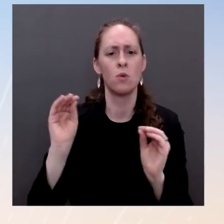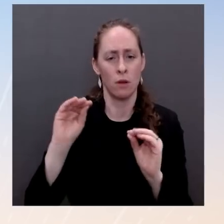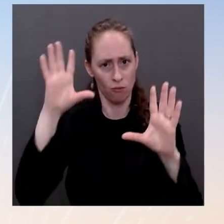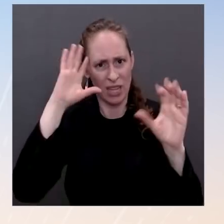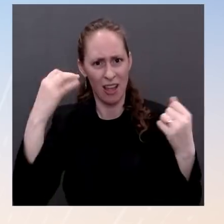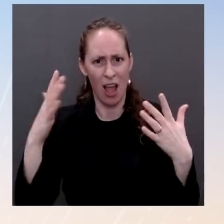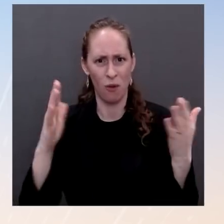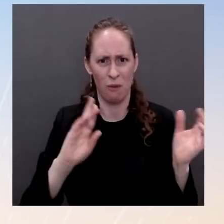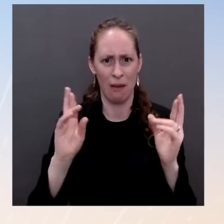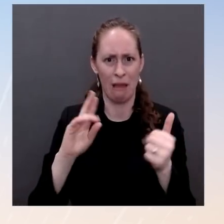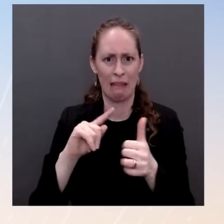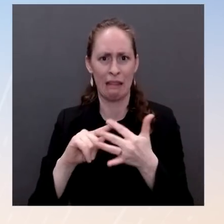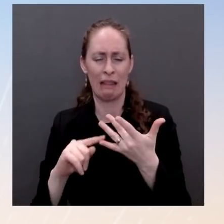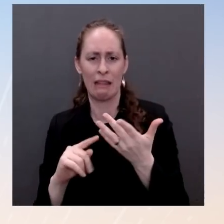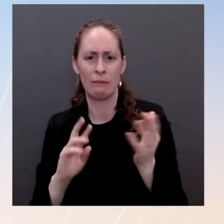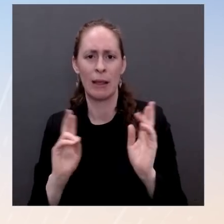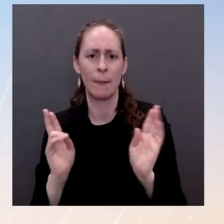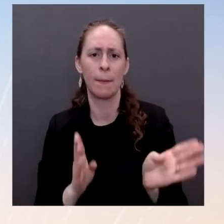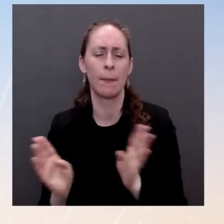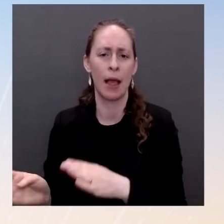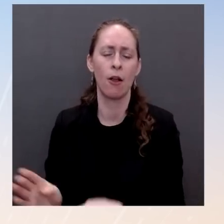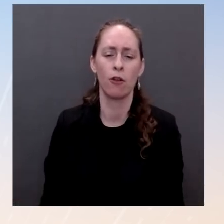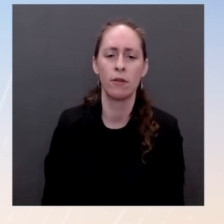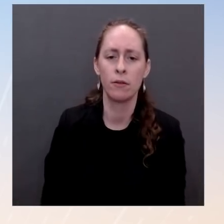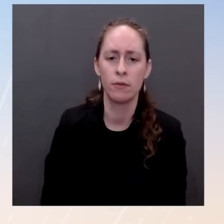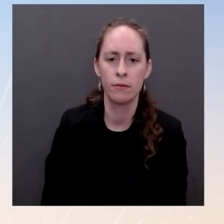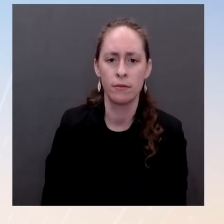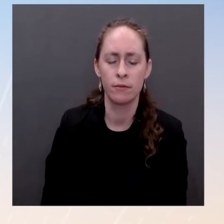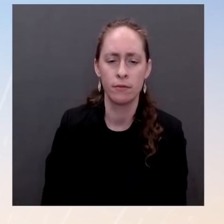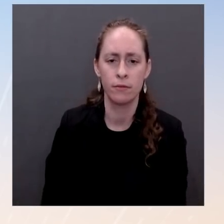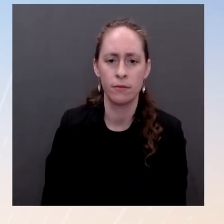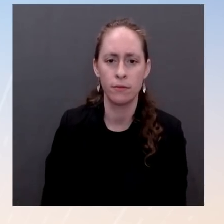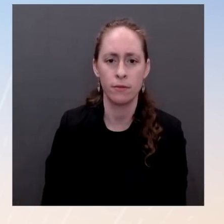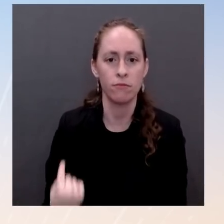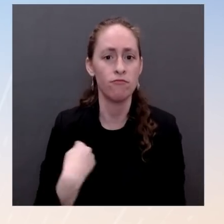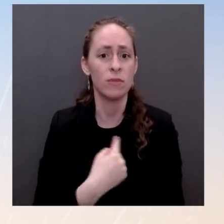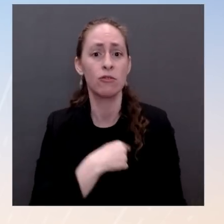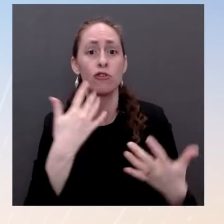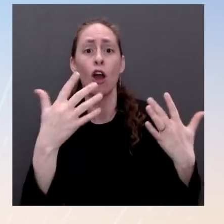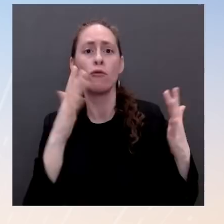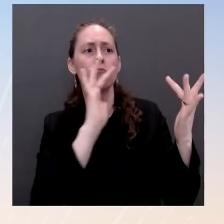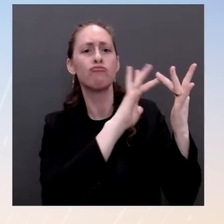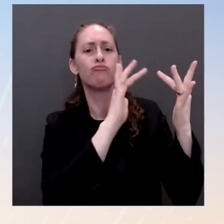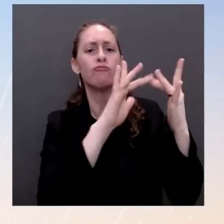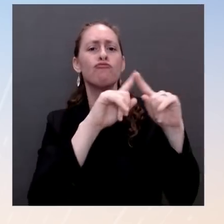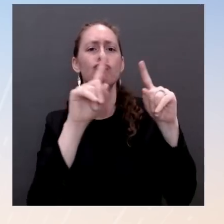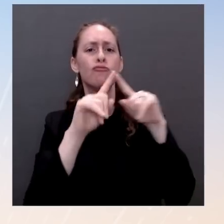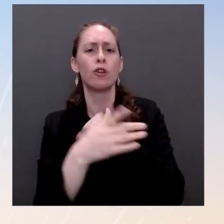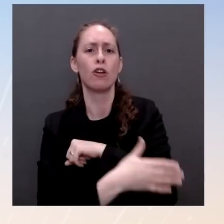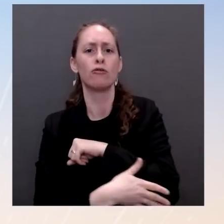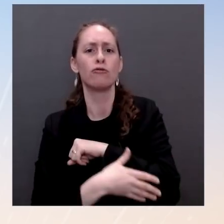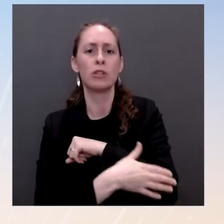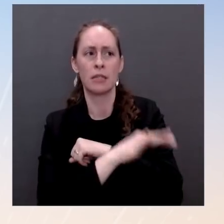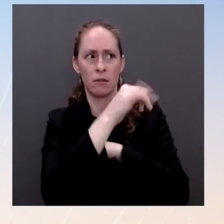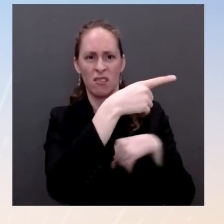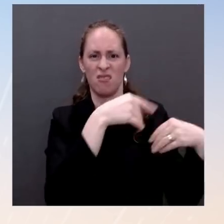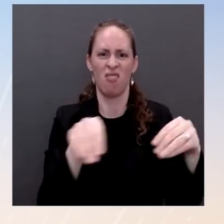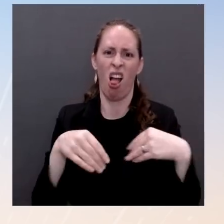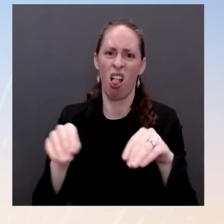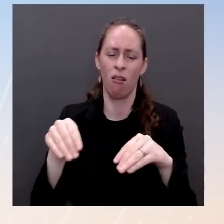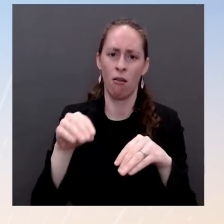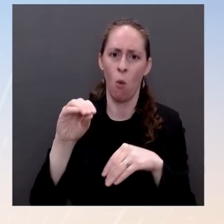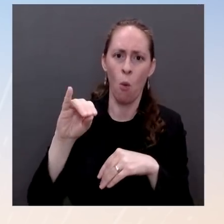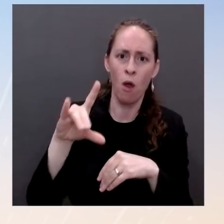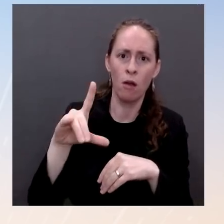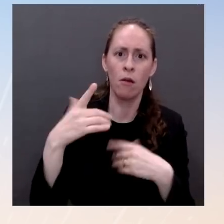have engaged with oil producing countries around the world. That's something we will continue to do because clearly we need to ensure that the supply out